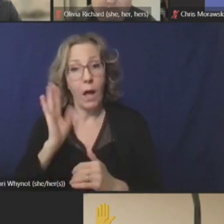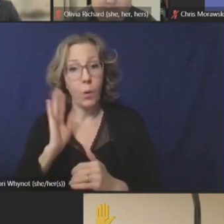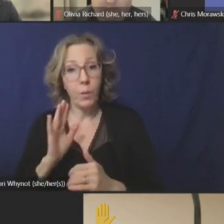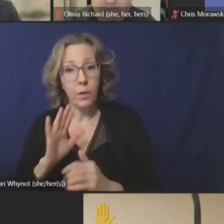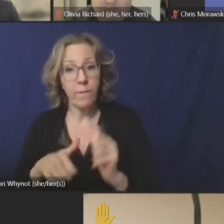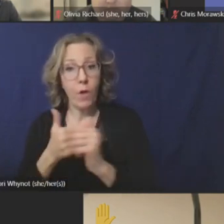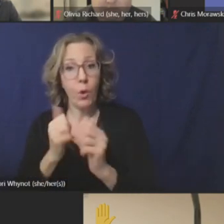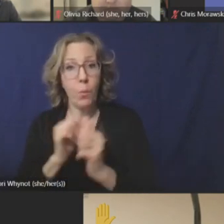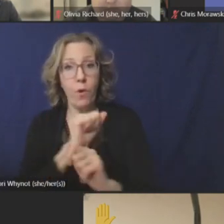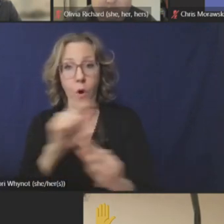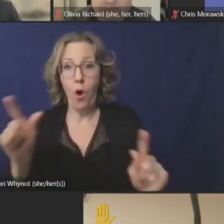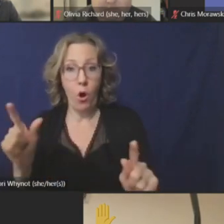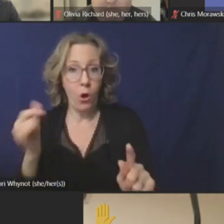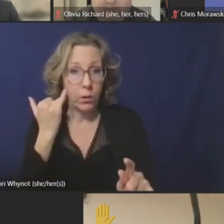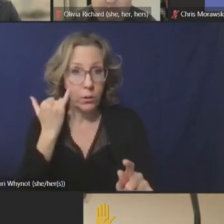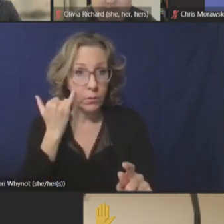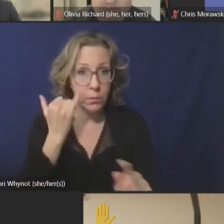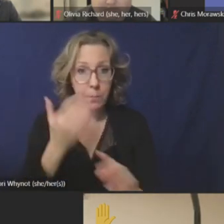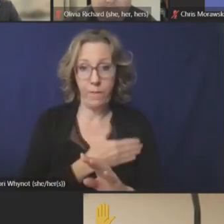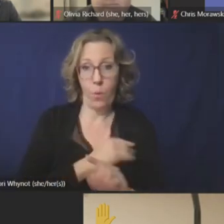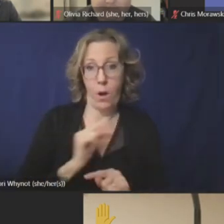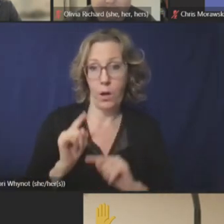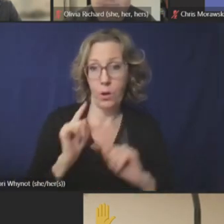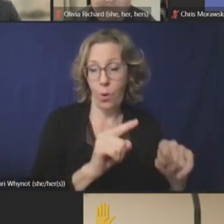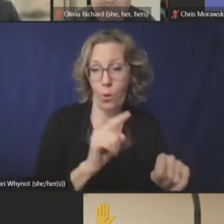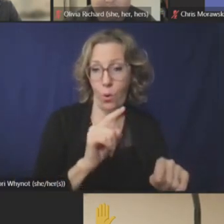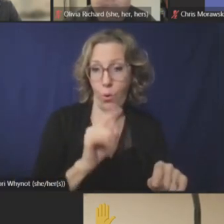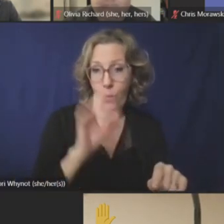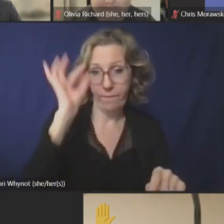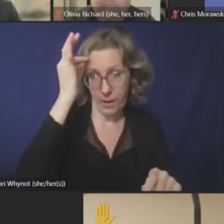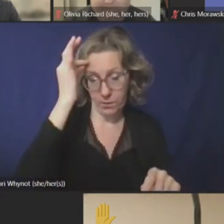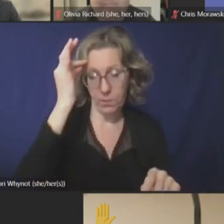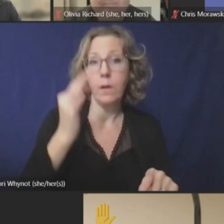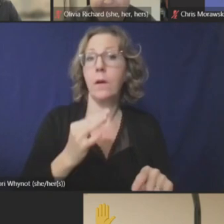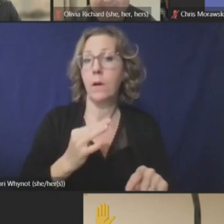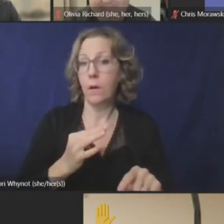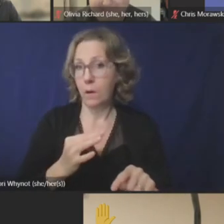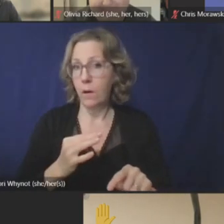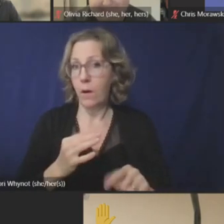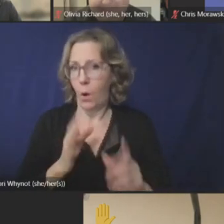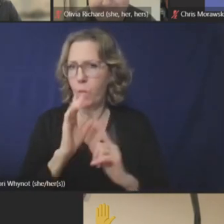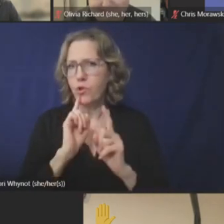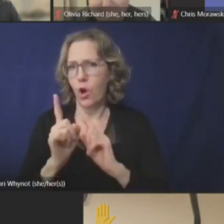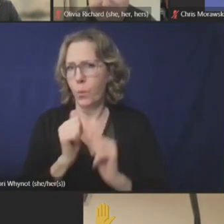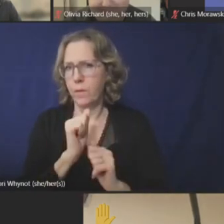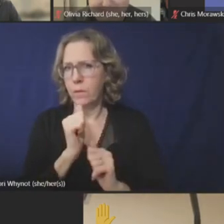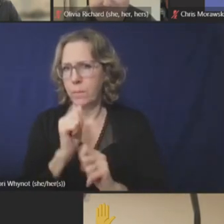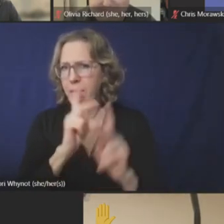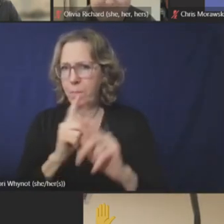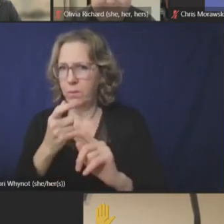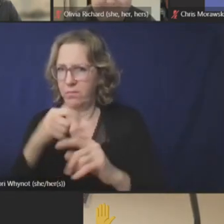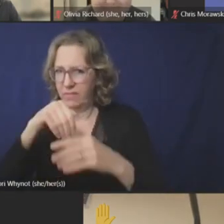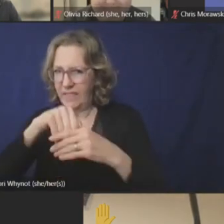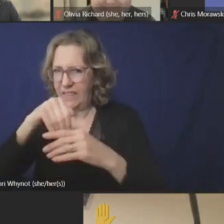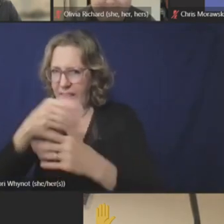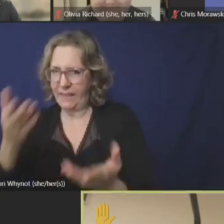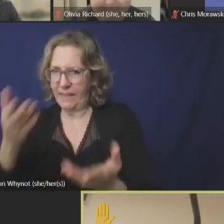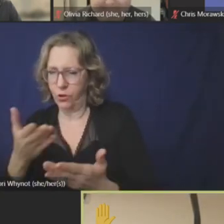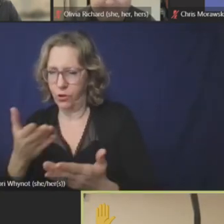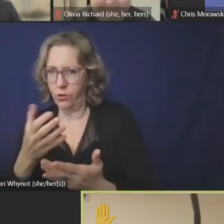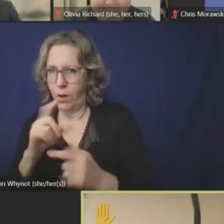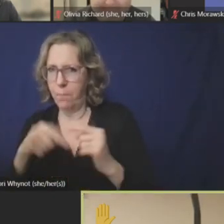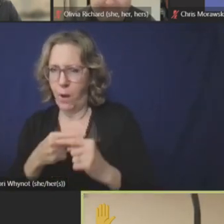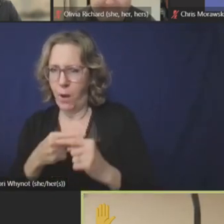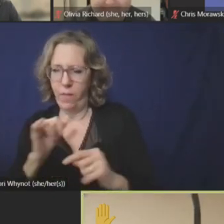about paratransit before my trip. Because I know, Olivia, you probably have thoughts too, and other people. Yeah. Thank